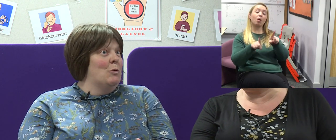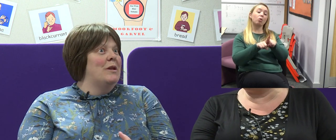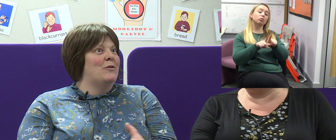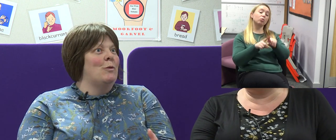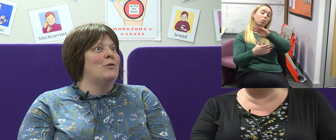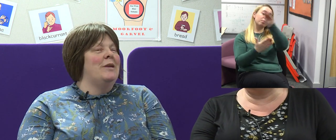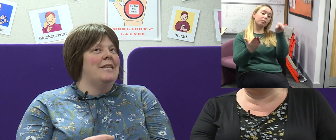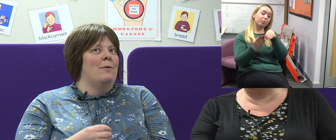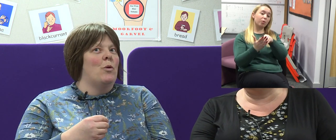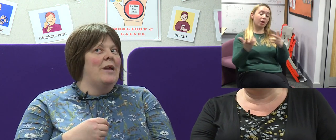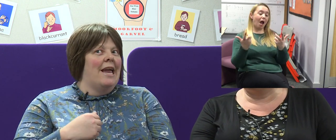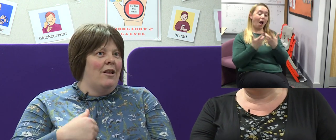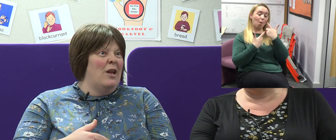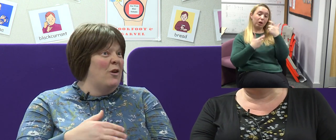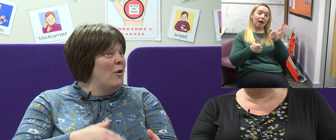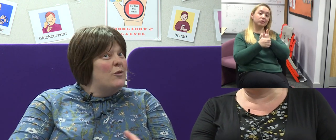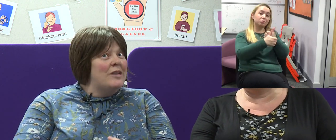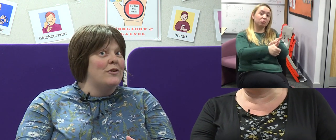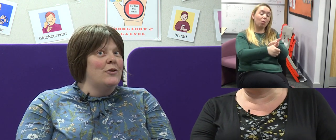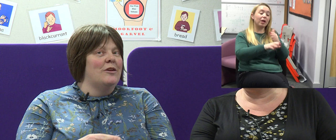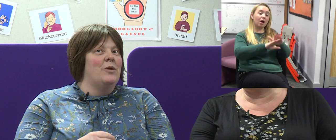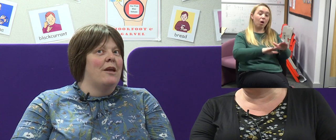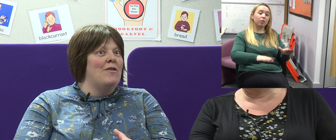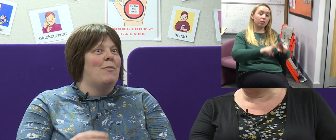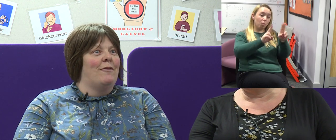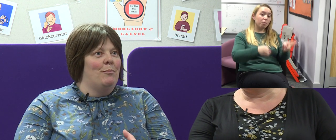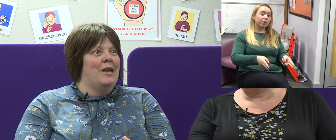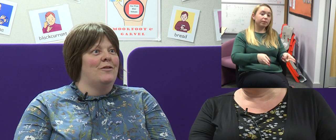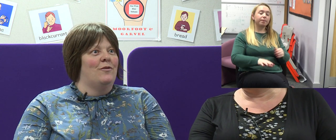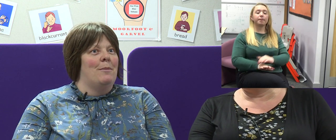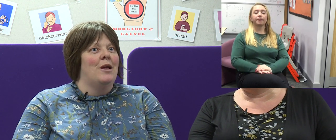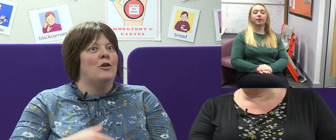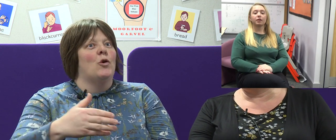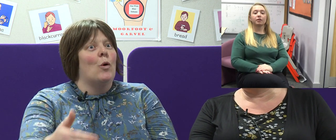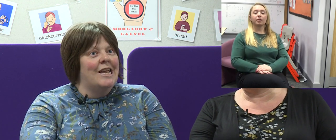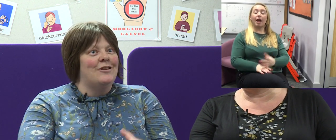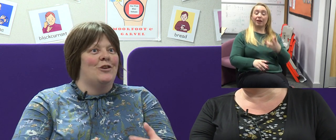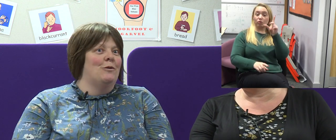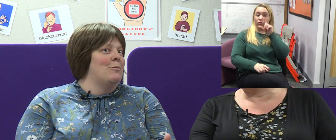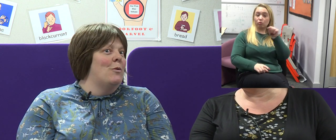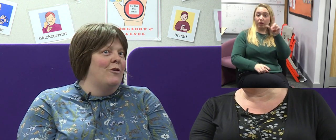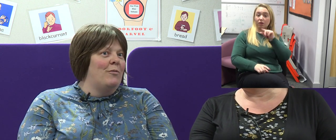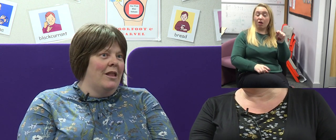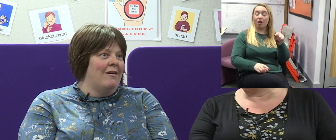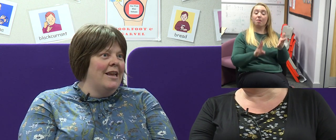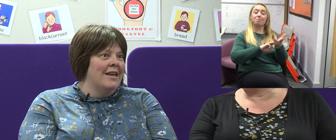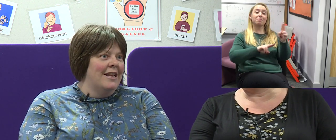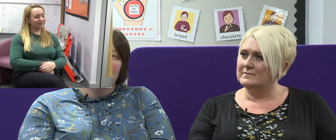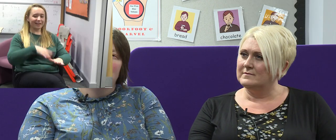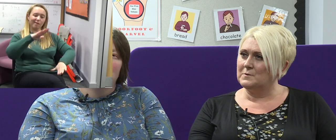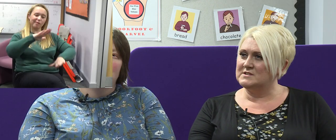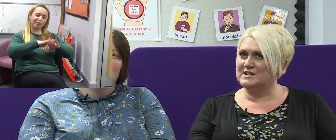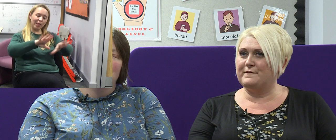be supported at home. it's also meaning that what we get on Twitter too, is we get feedback from parents of them talking to the children about what they've been learning.